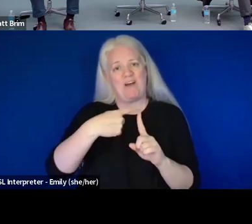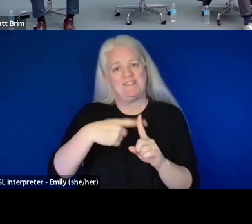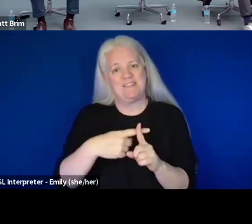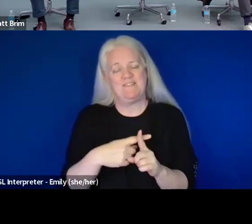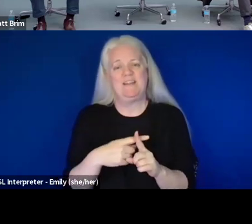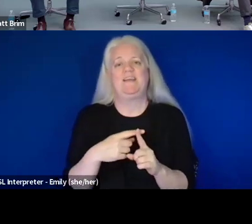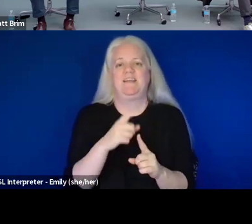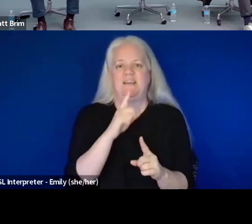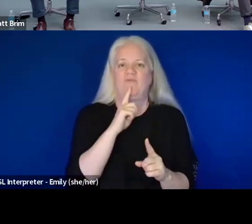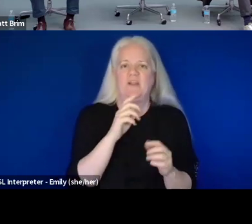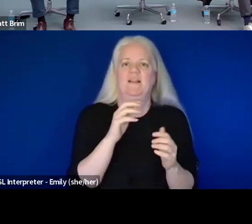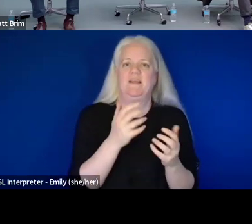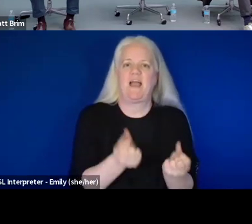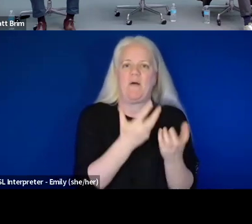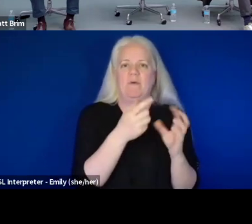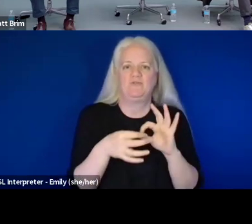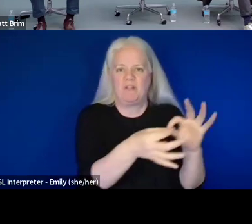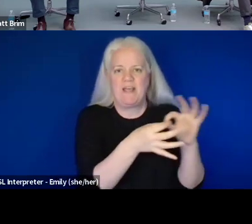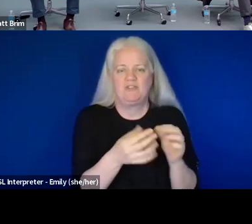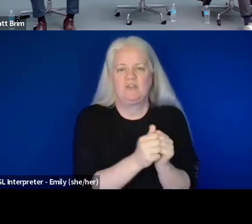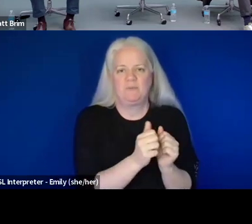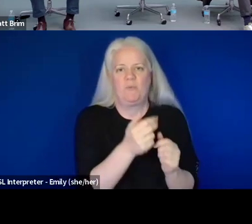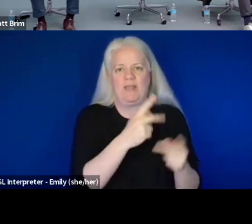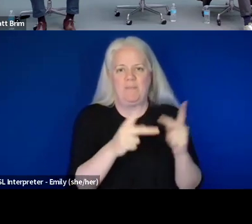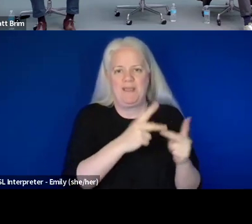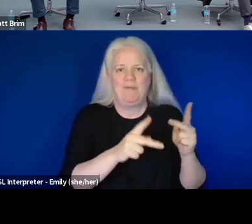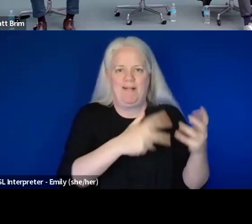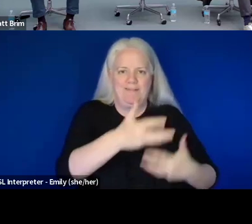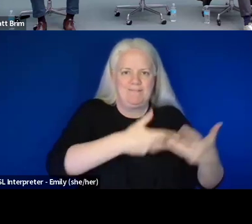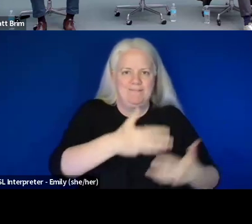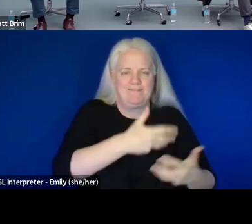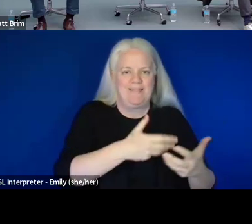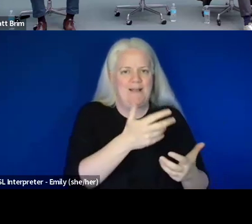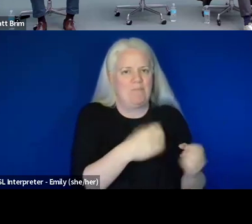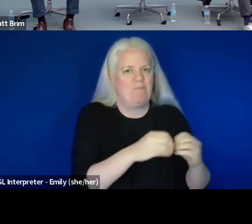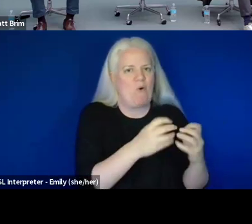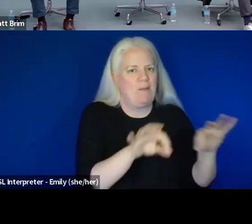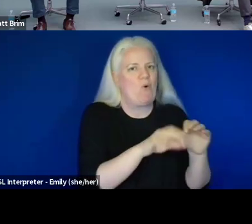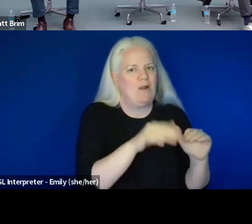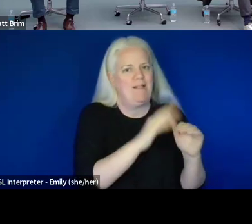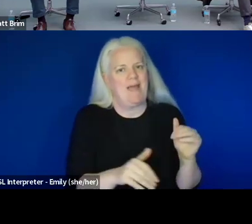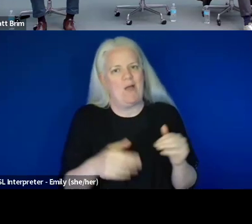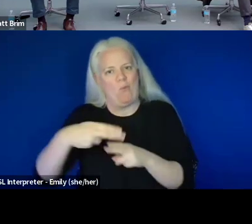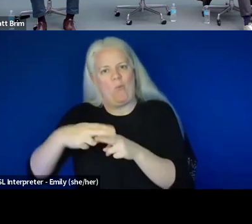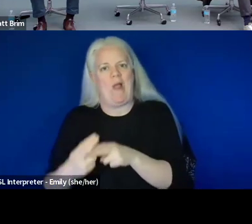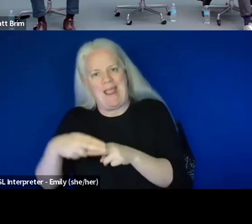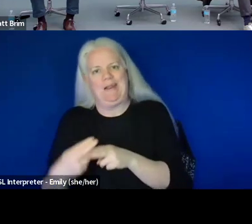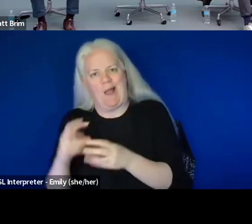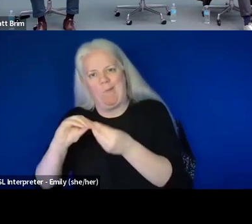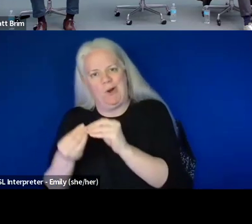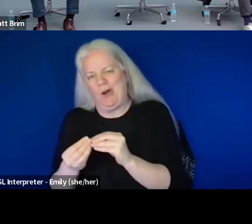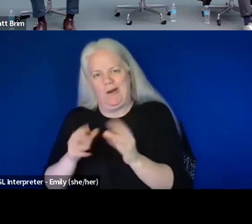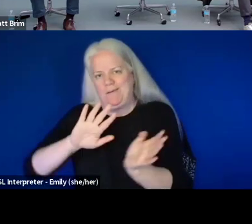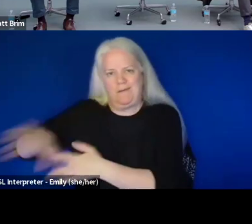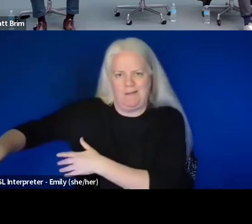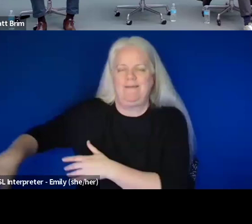are with people matters more than how much you weigh. Those kinds of destigmatizing being fabulous and fat. And also I wanted